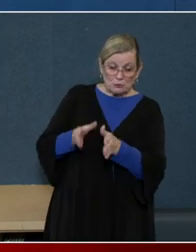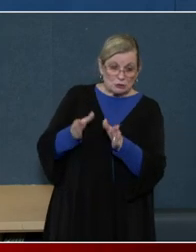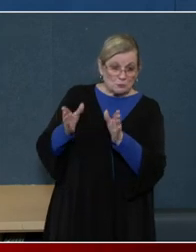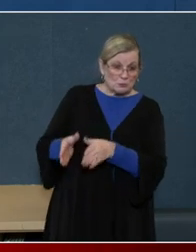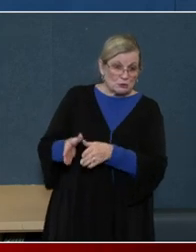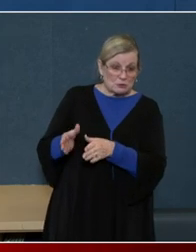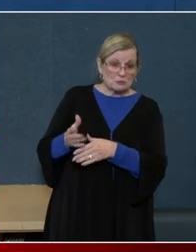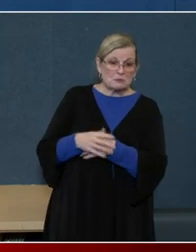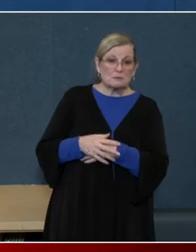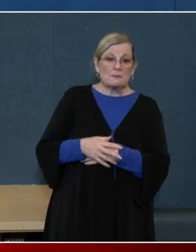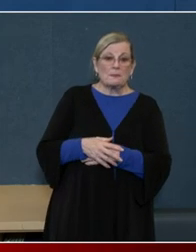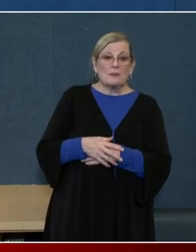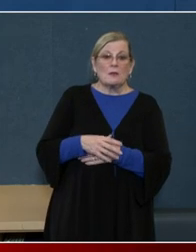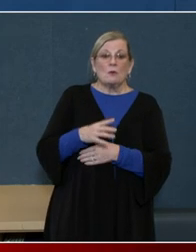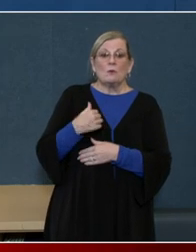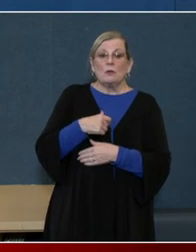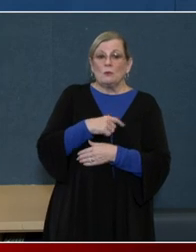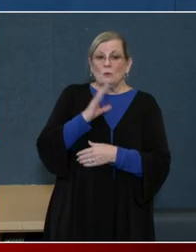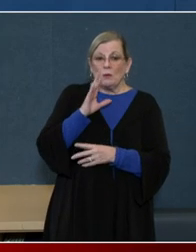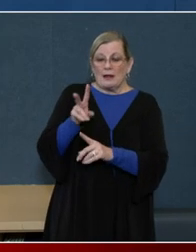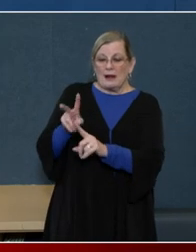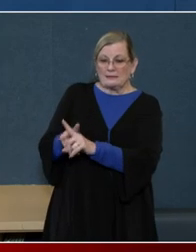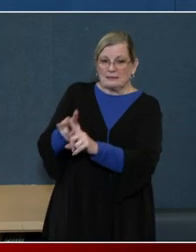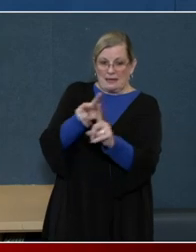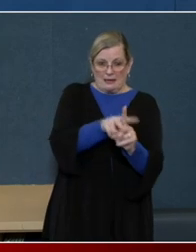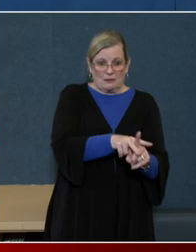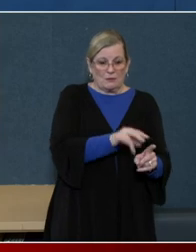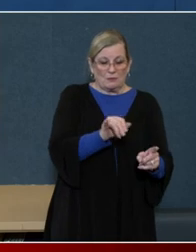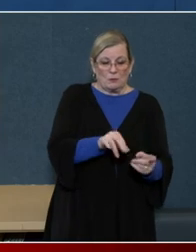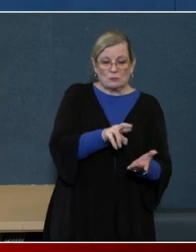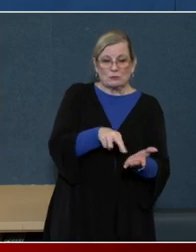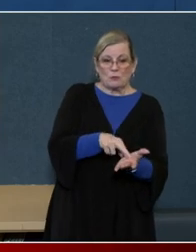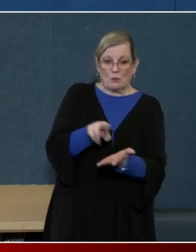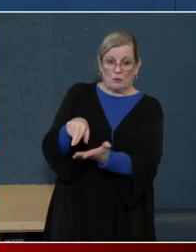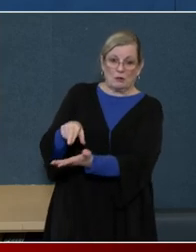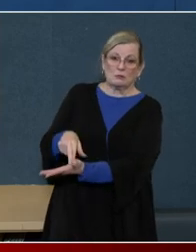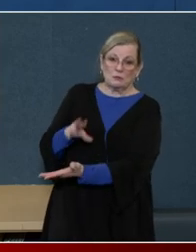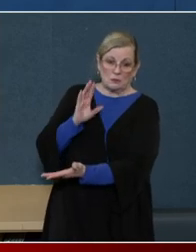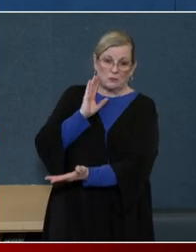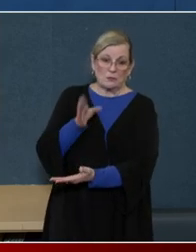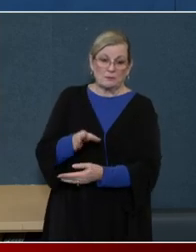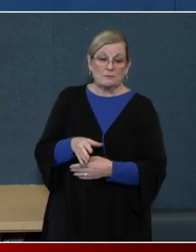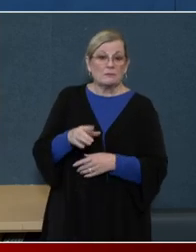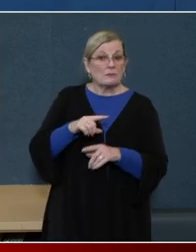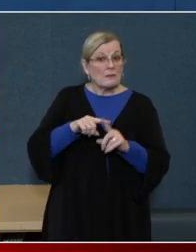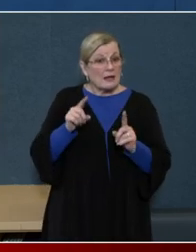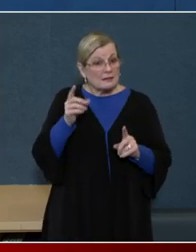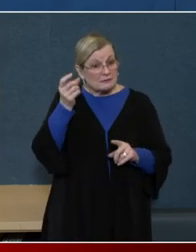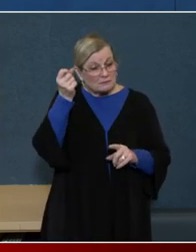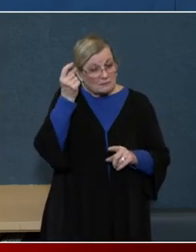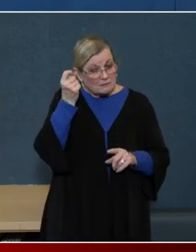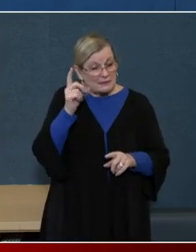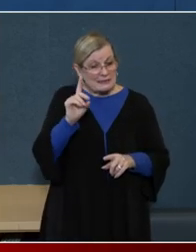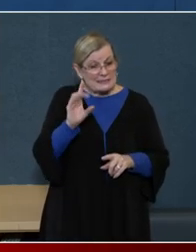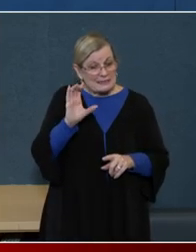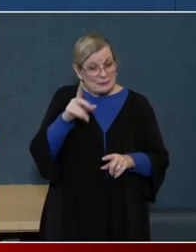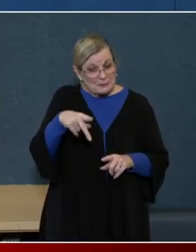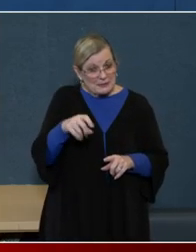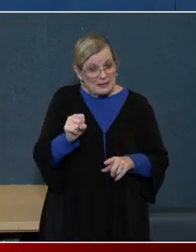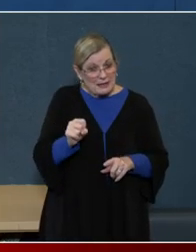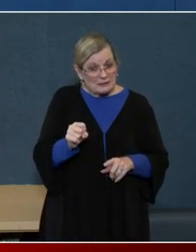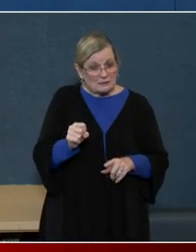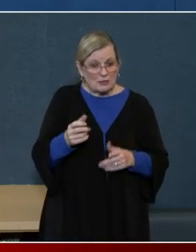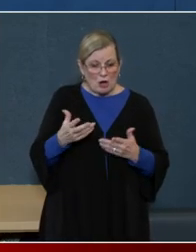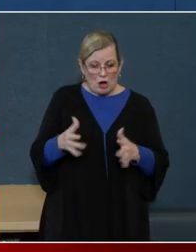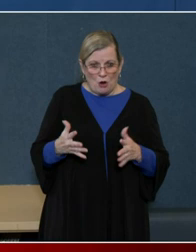assign those roles to staff accordingly. DCPS has provided to our employee